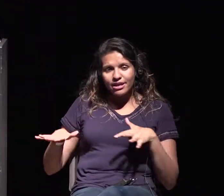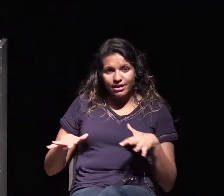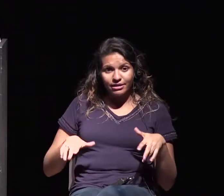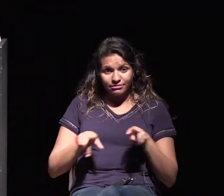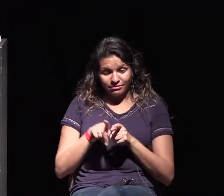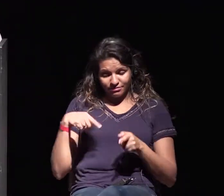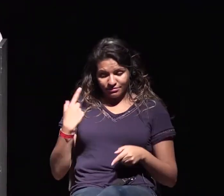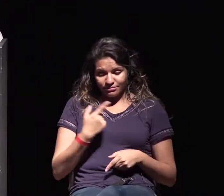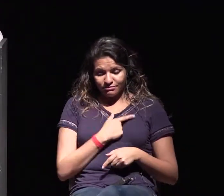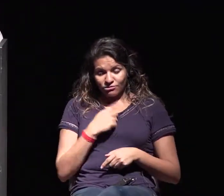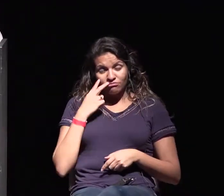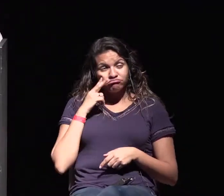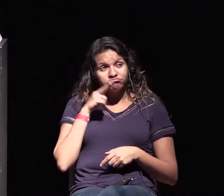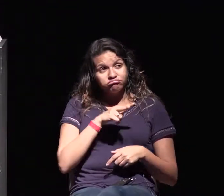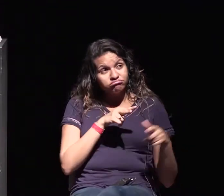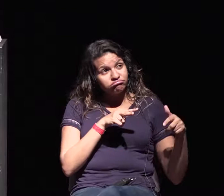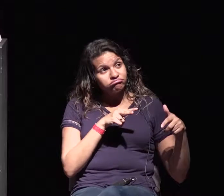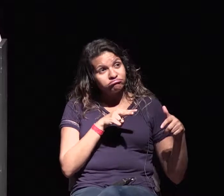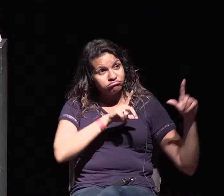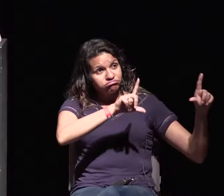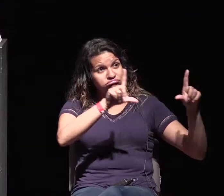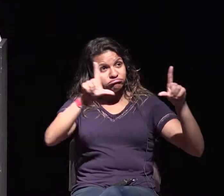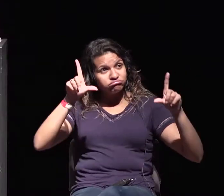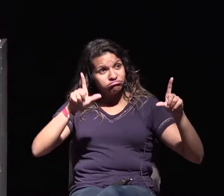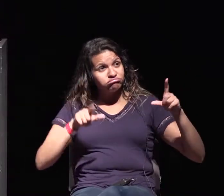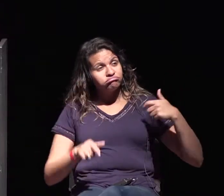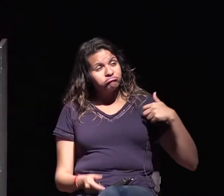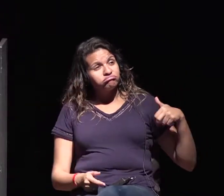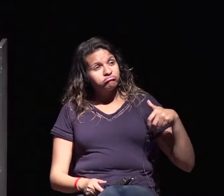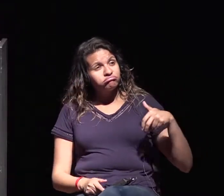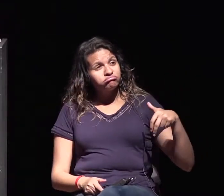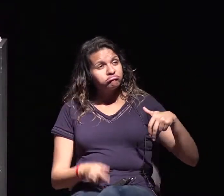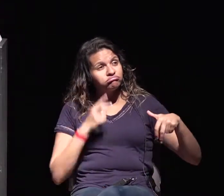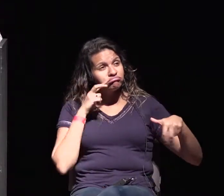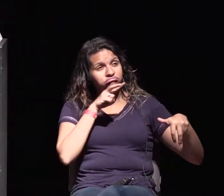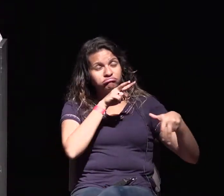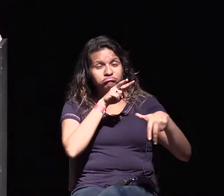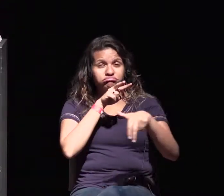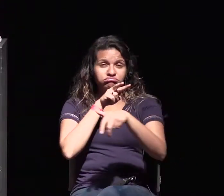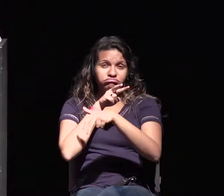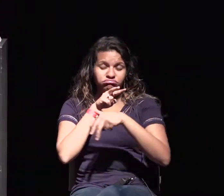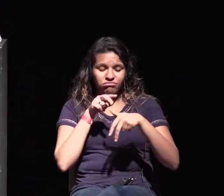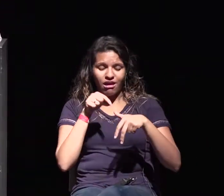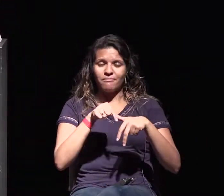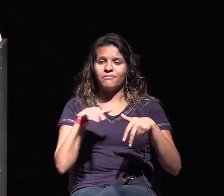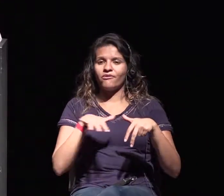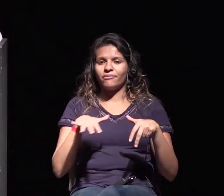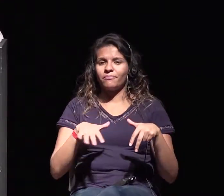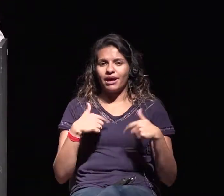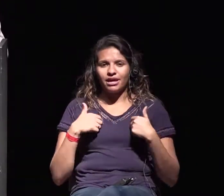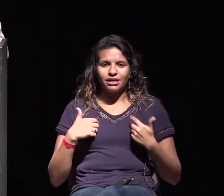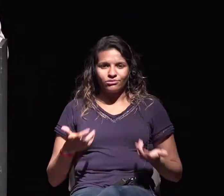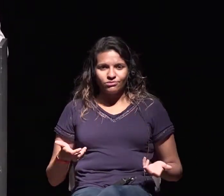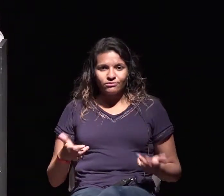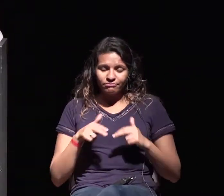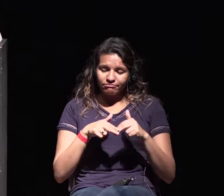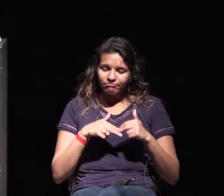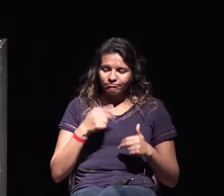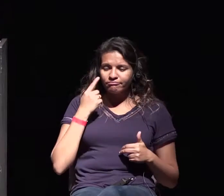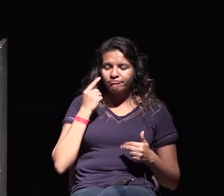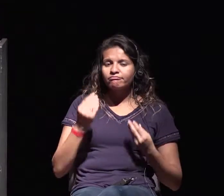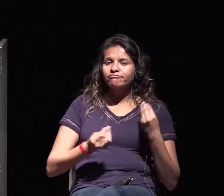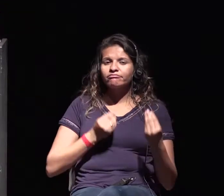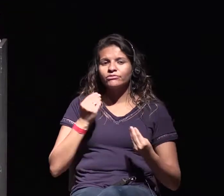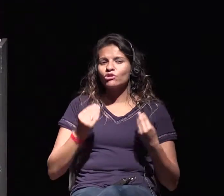journeys in regard to the open and indeterminate journey of the choreographed works